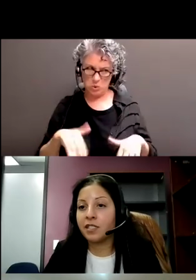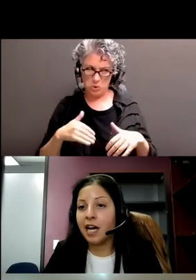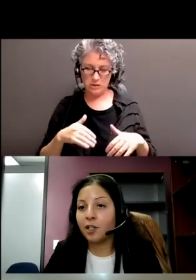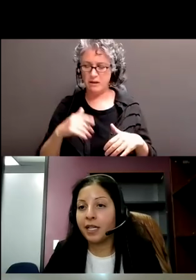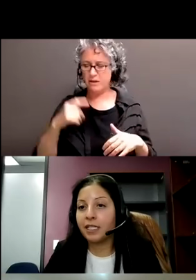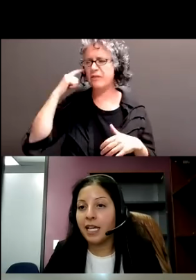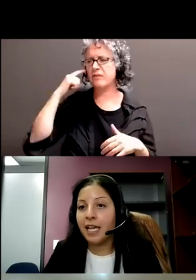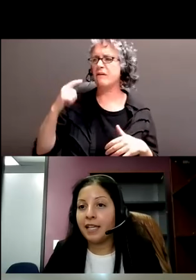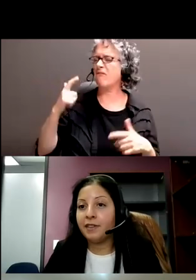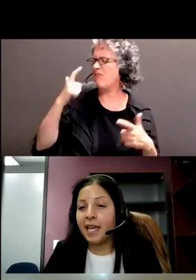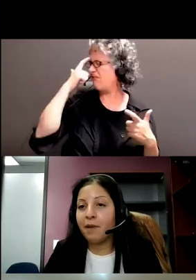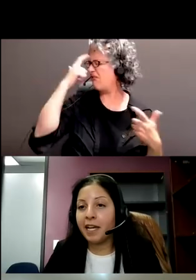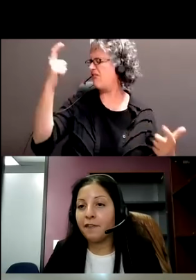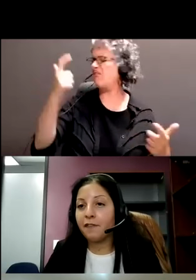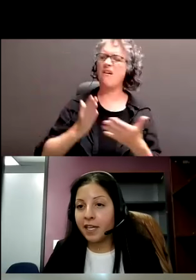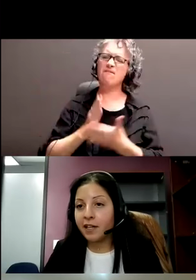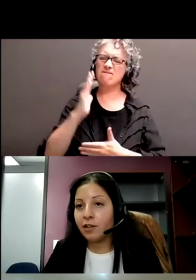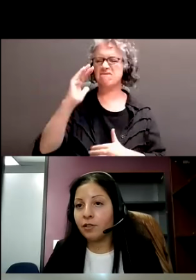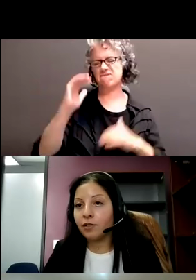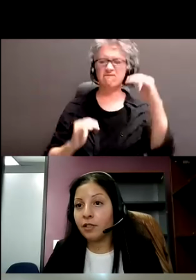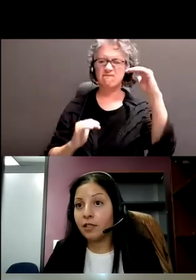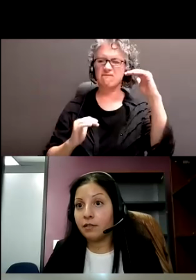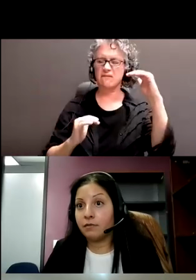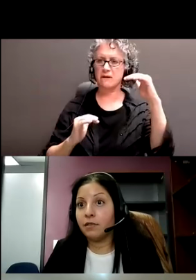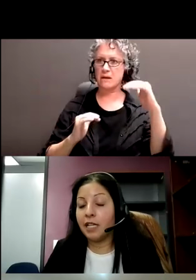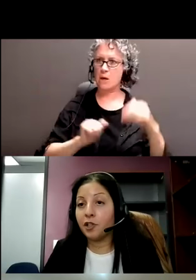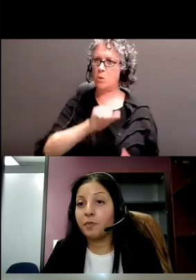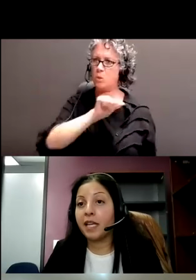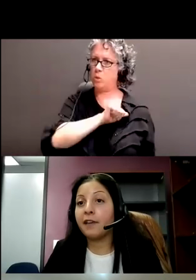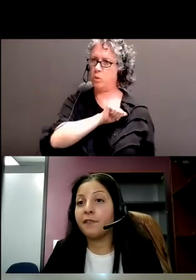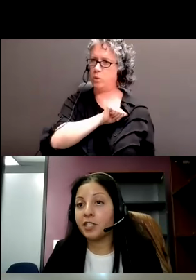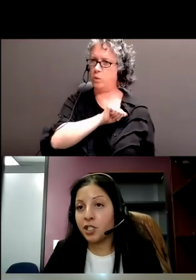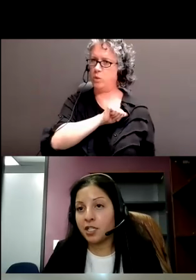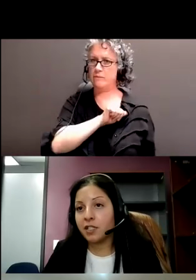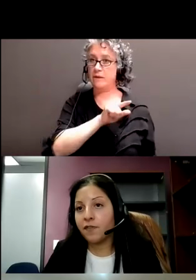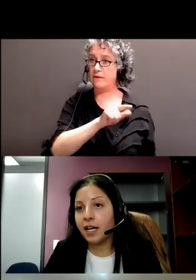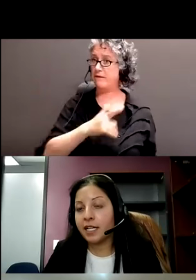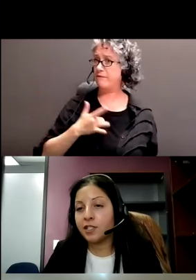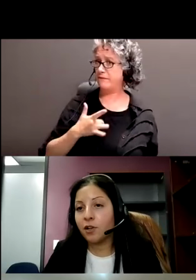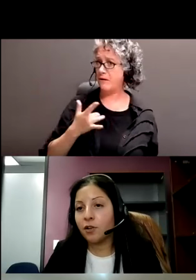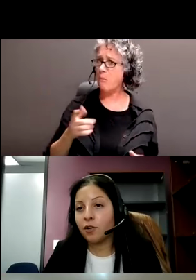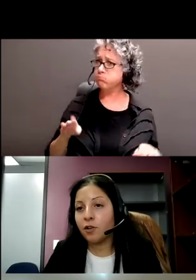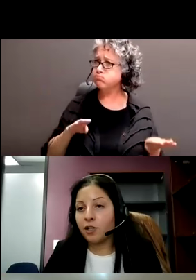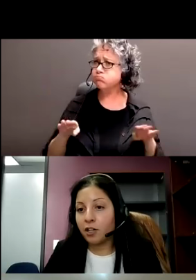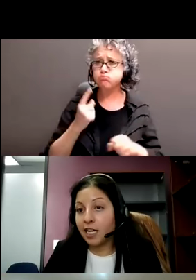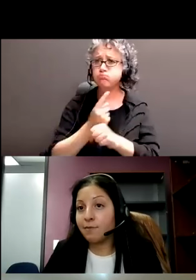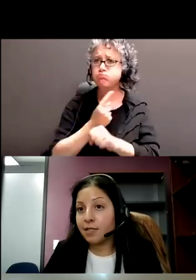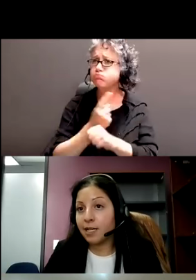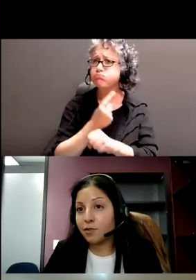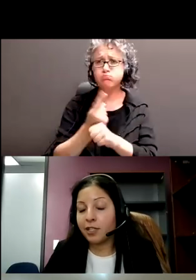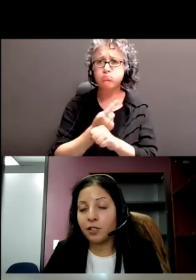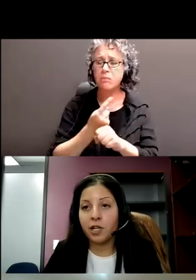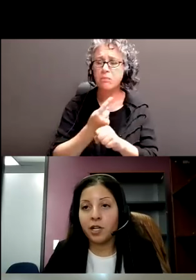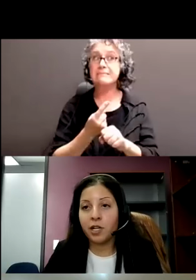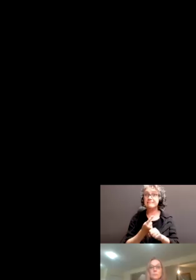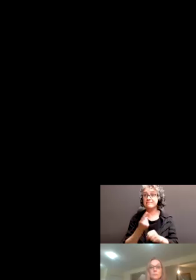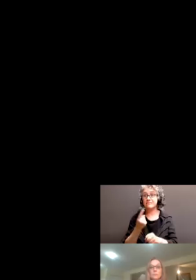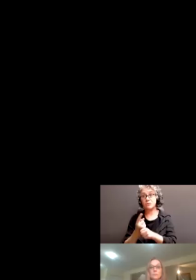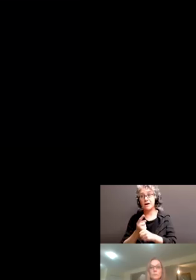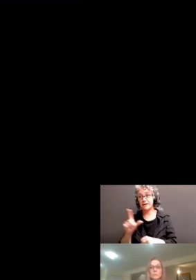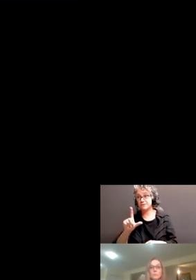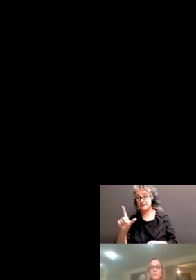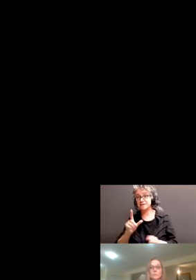of entitlement, they might feel that their behavior is justified. So there are times sometimes, right, Latoya, where you